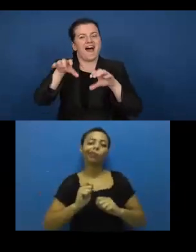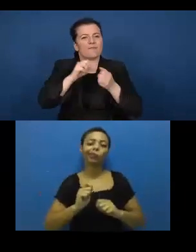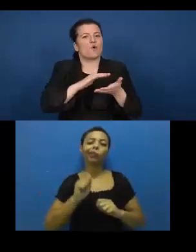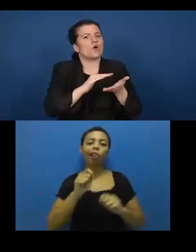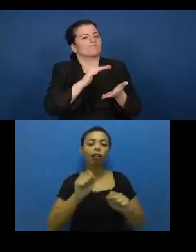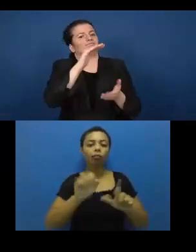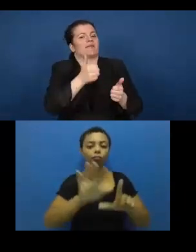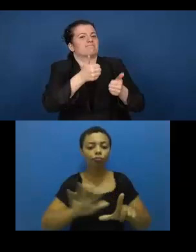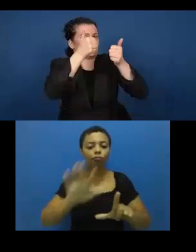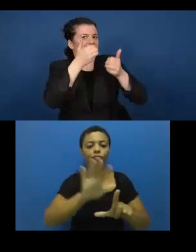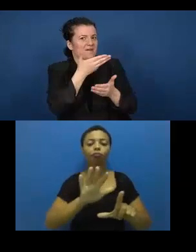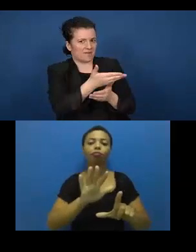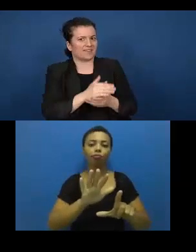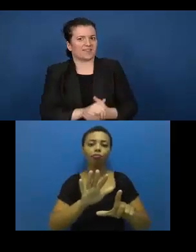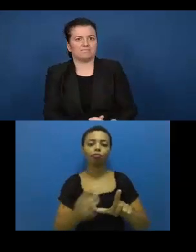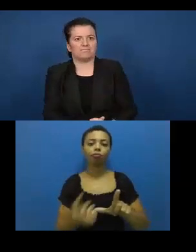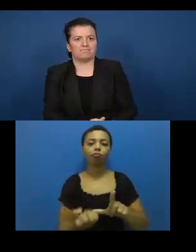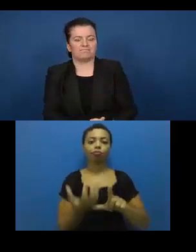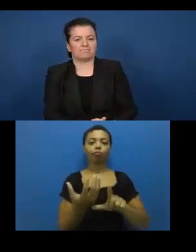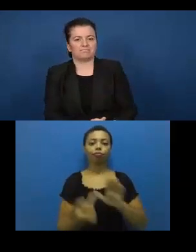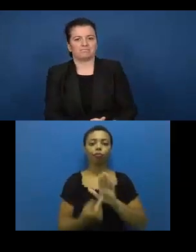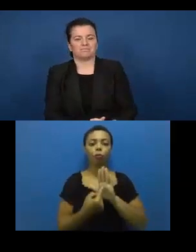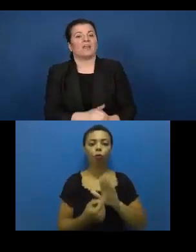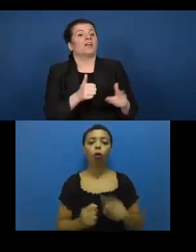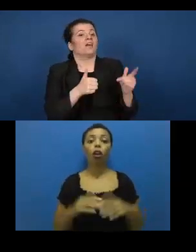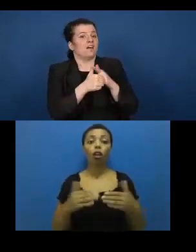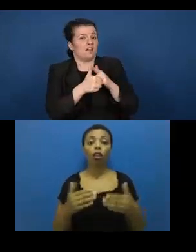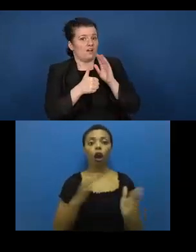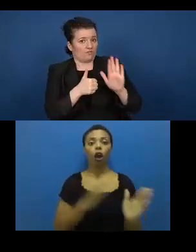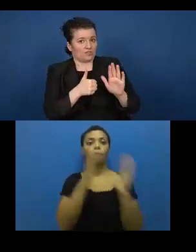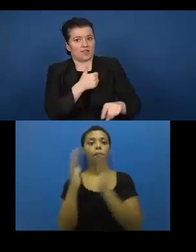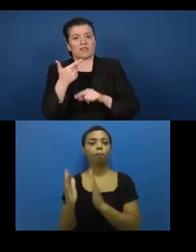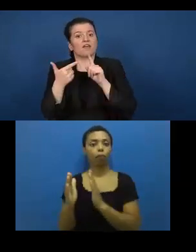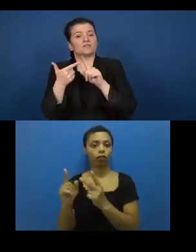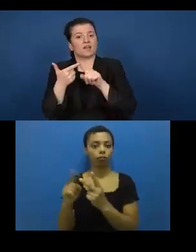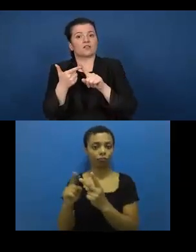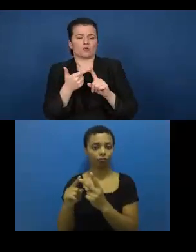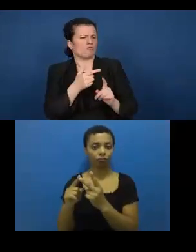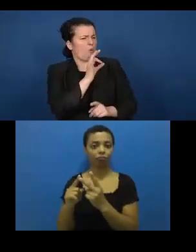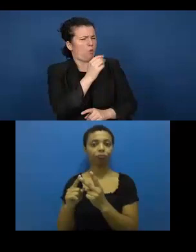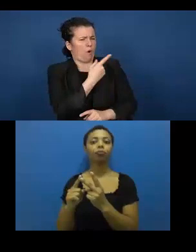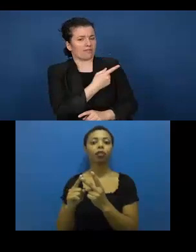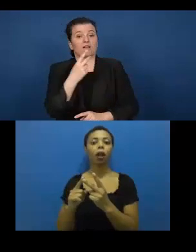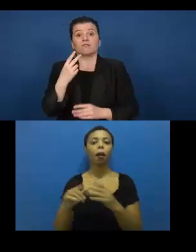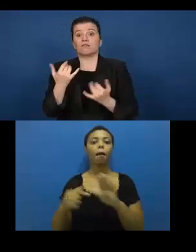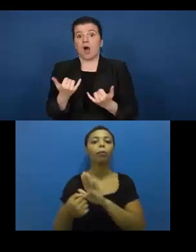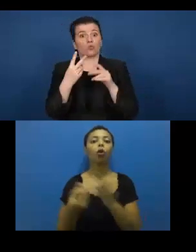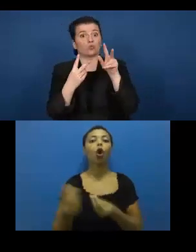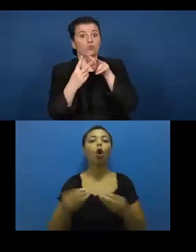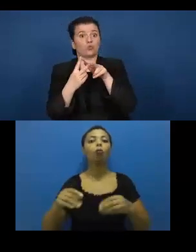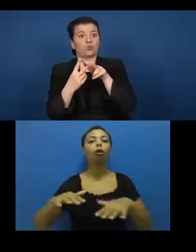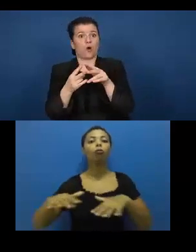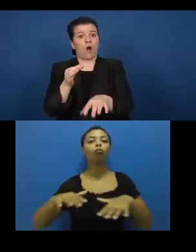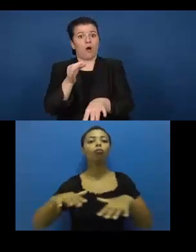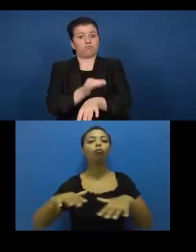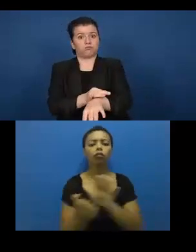Now moving on to the next prototype where we used 2 vibration motors. Now, what we did is we taped